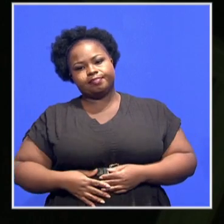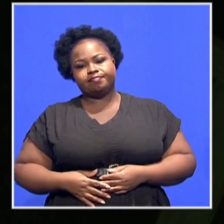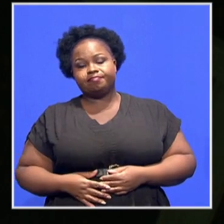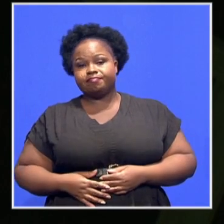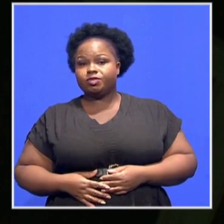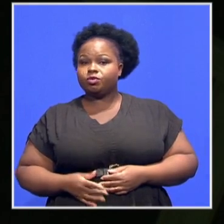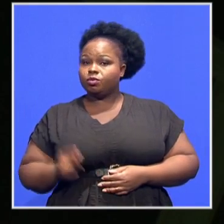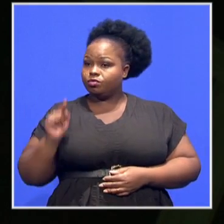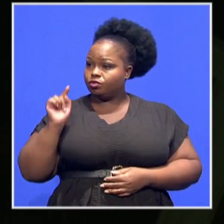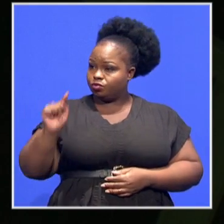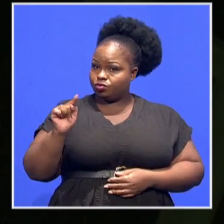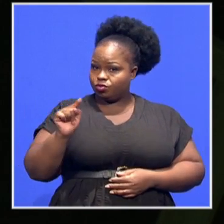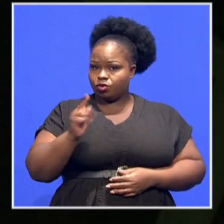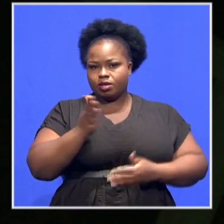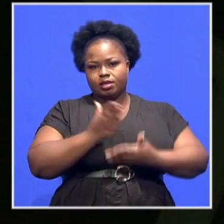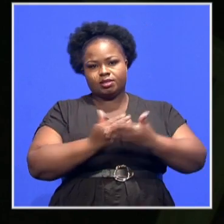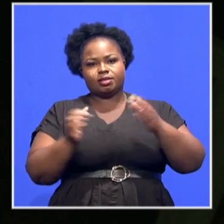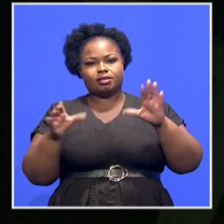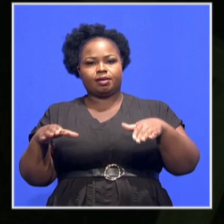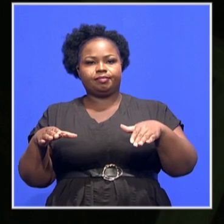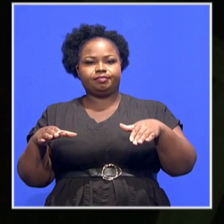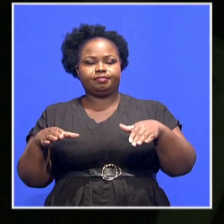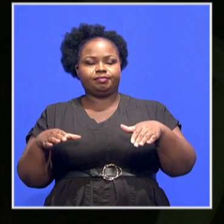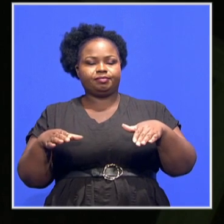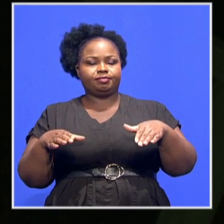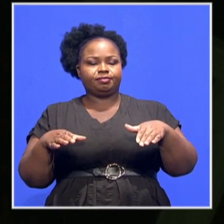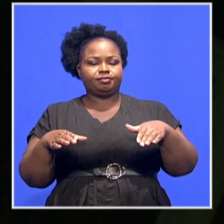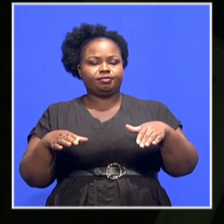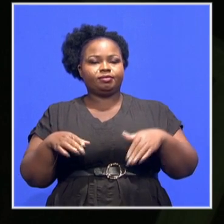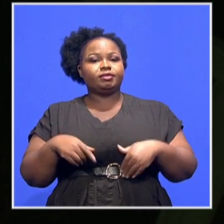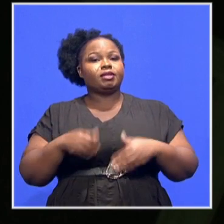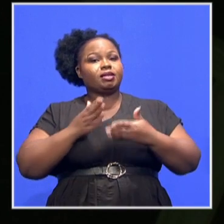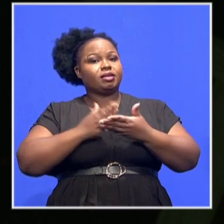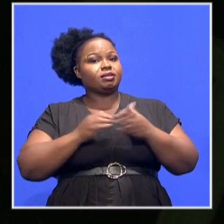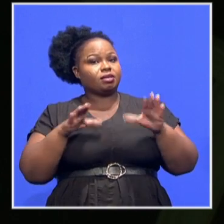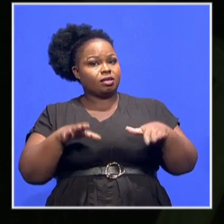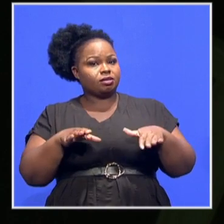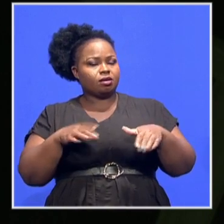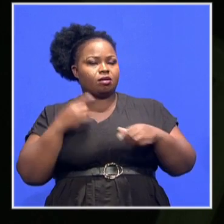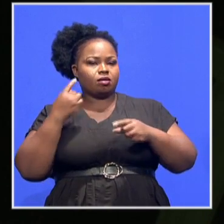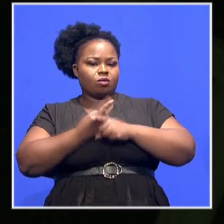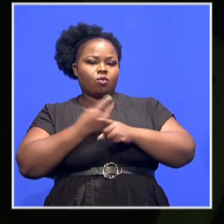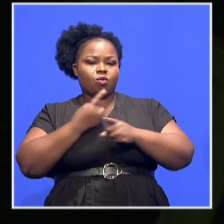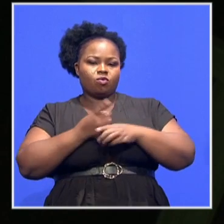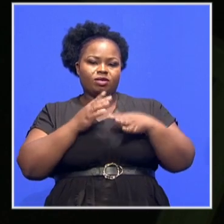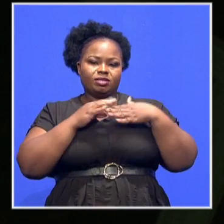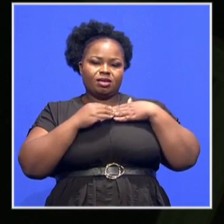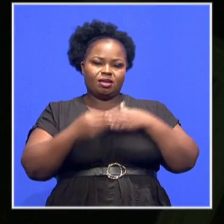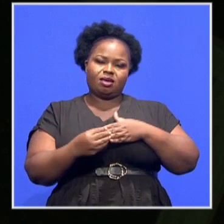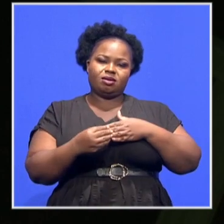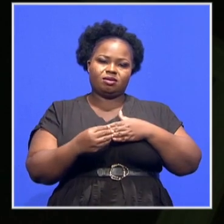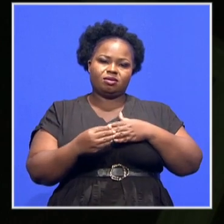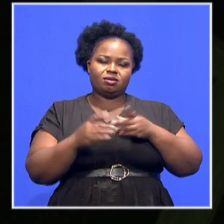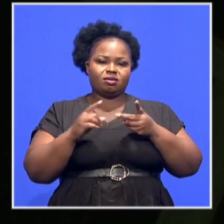a sector that has always led.